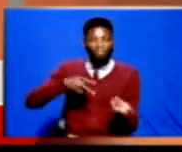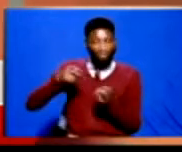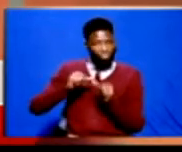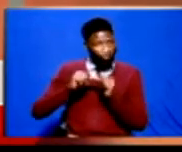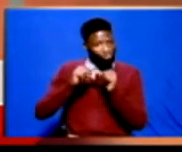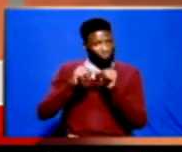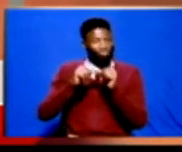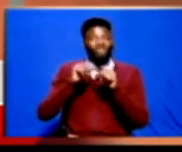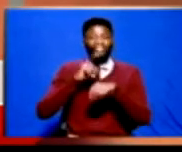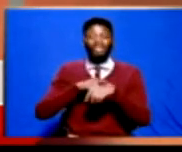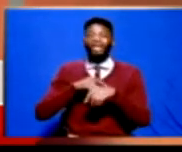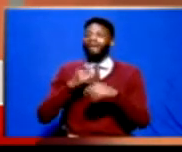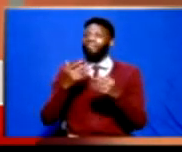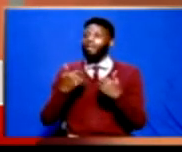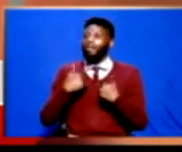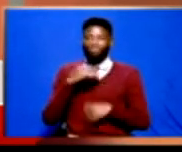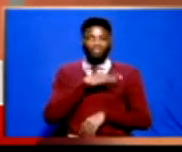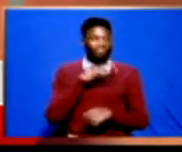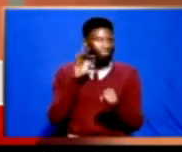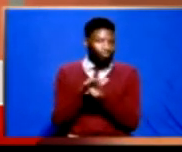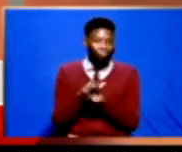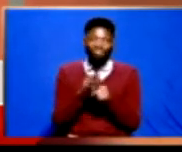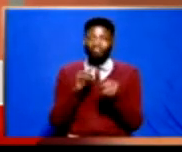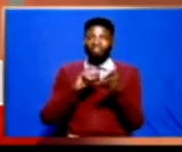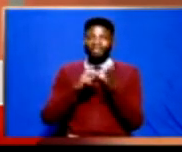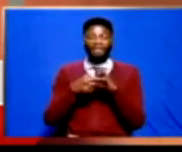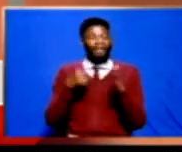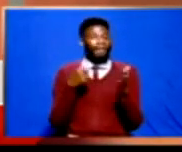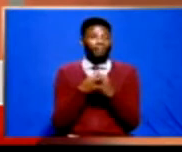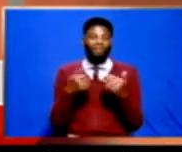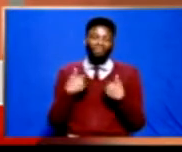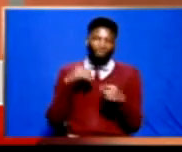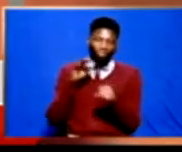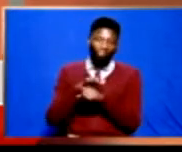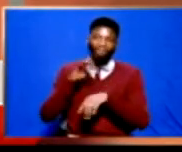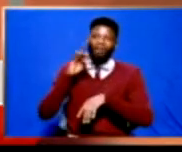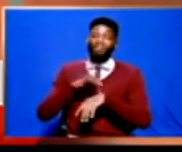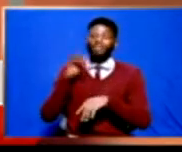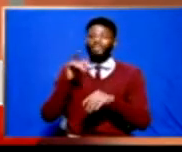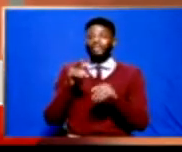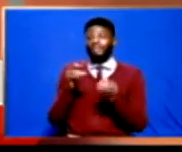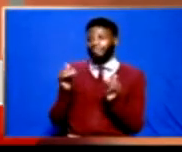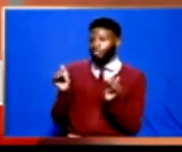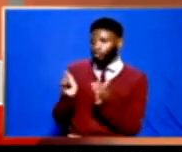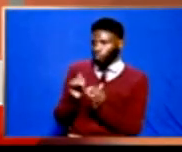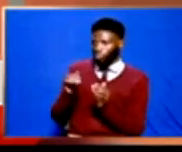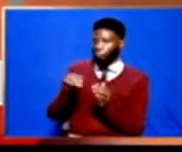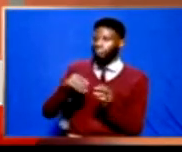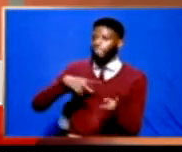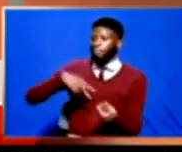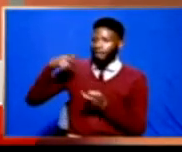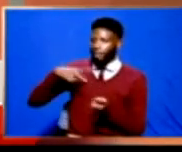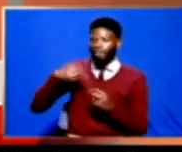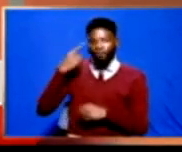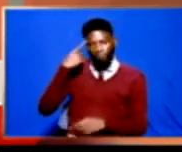not much activity, there's a big impact which is affecting, for example, the small-scale mines for gemstones